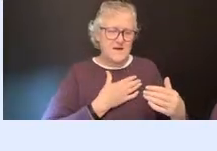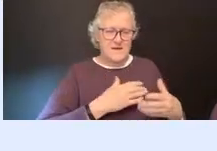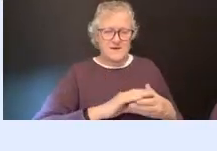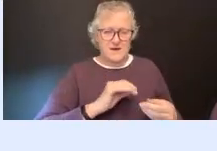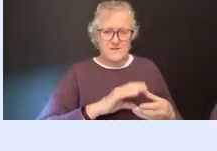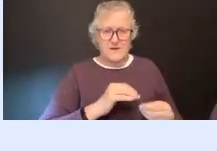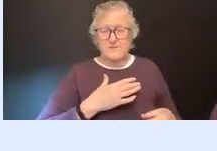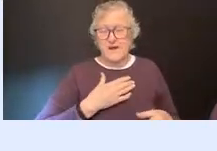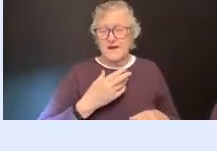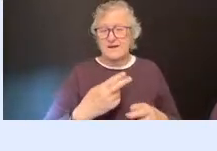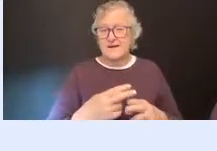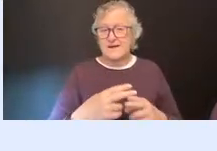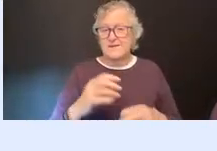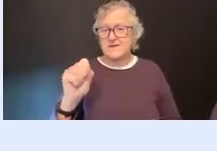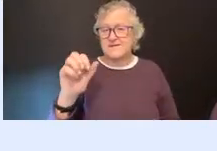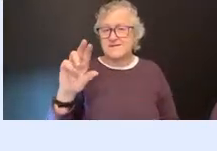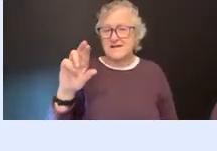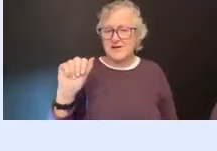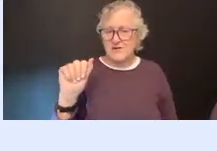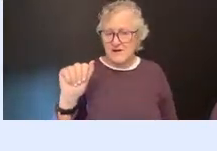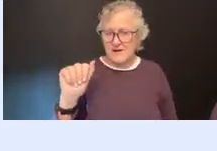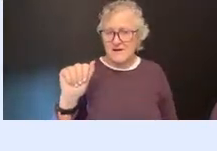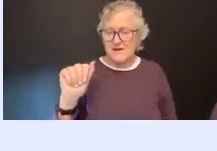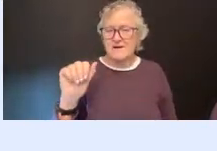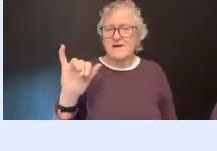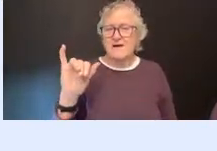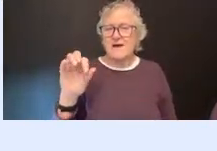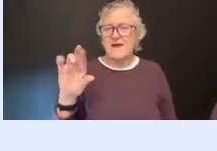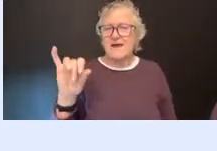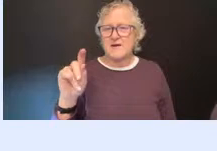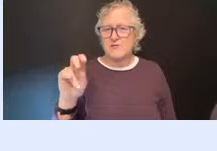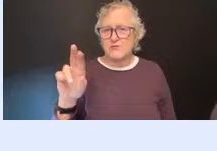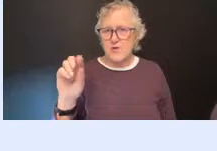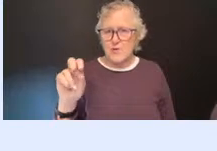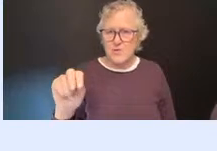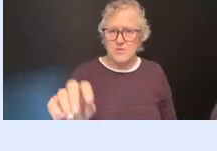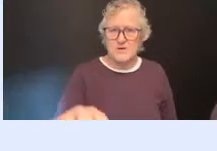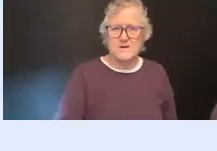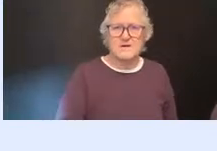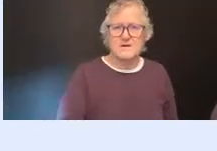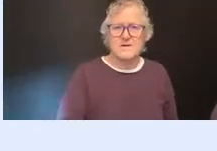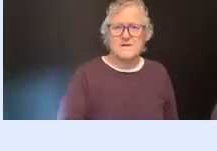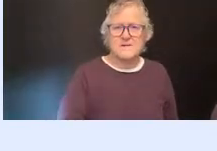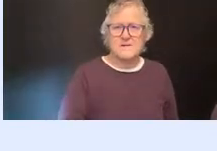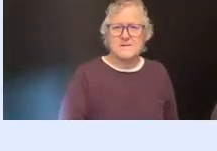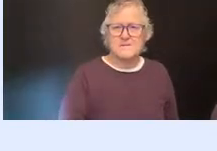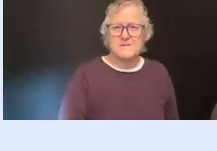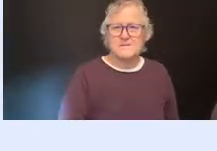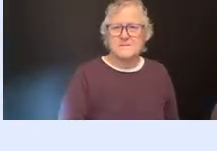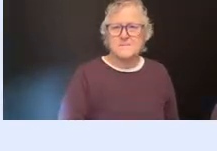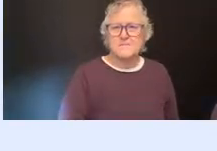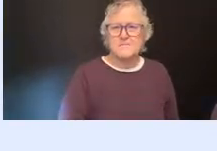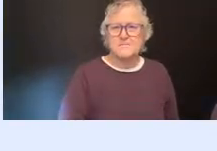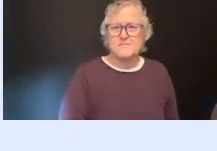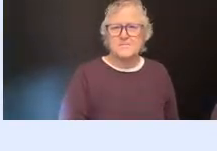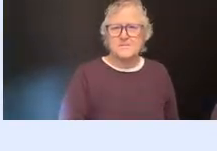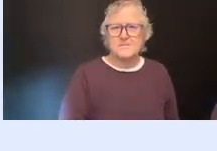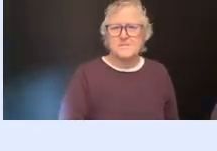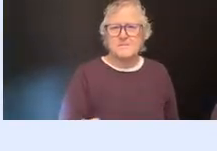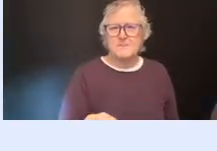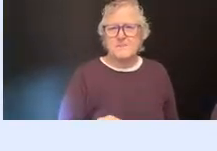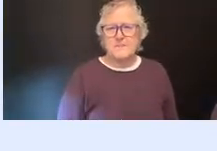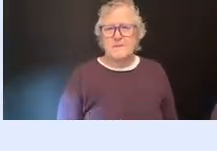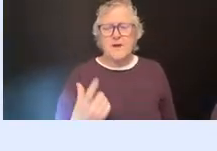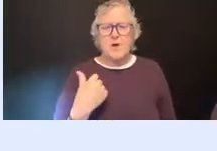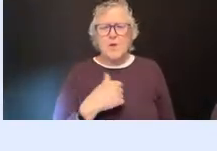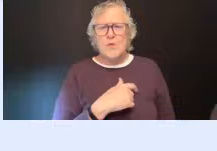Street Trust and the Street Trust Action Fund. We are working to ensure our region's transportation future is safe, multimodal, and equitable